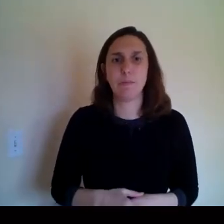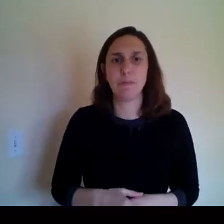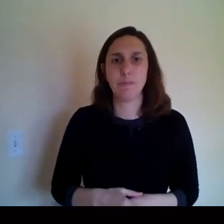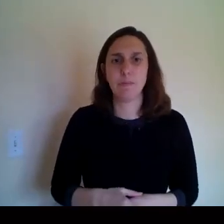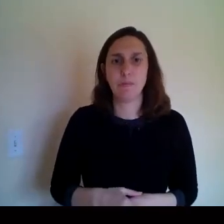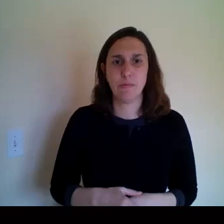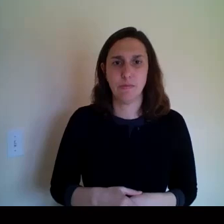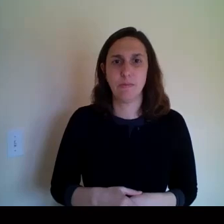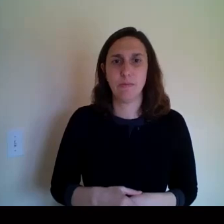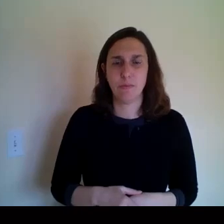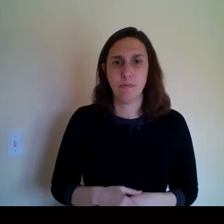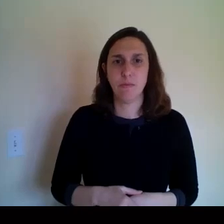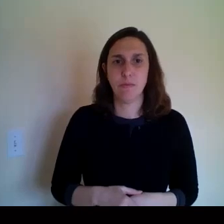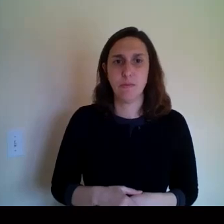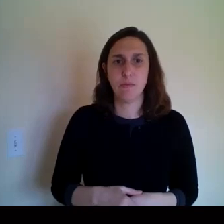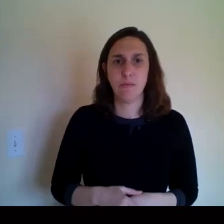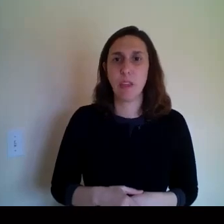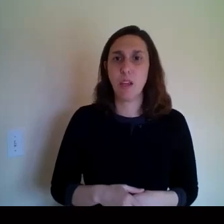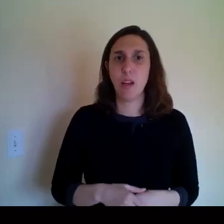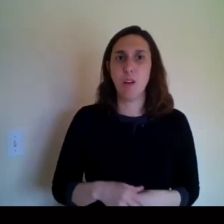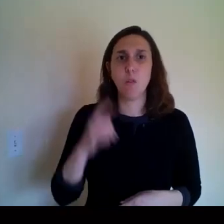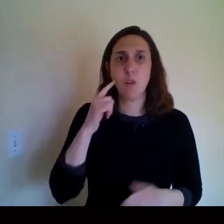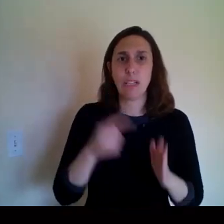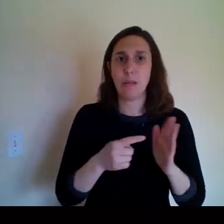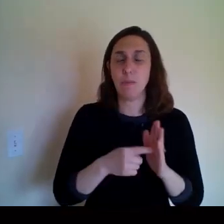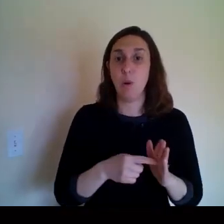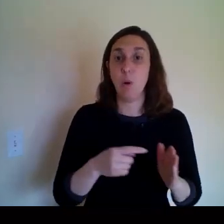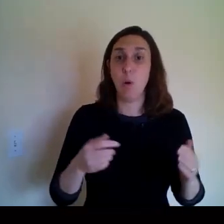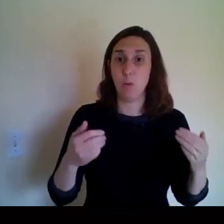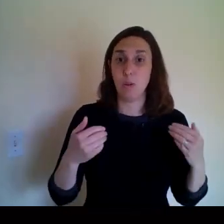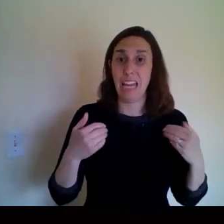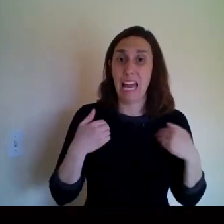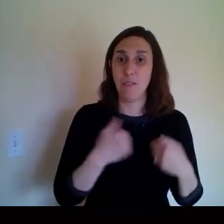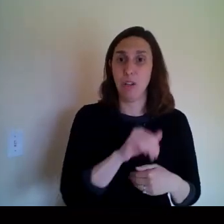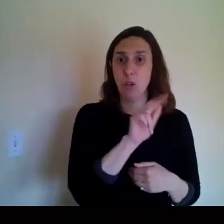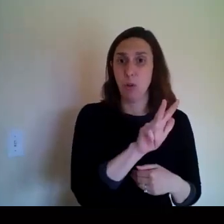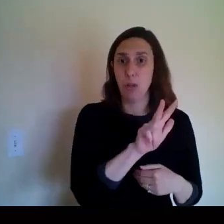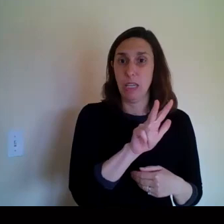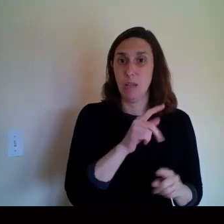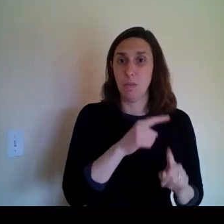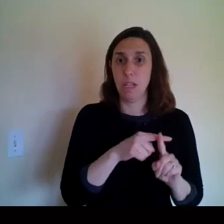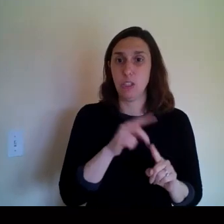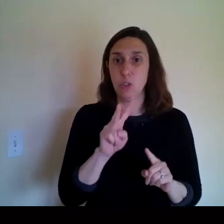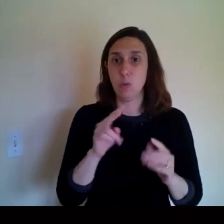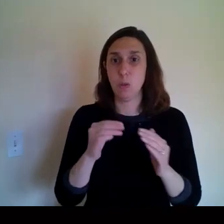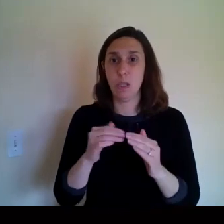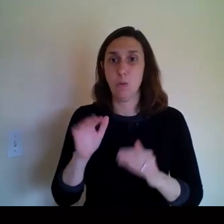done 3 plus 2 equals 5. That's your operation of addition.